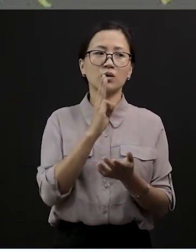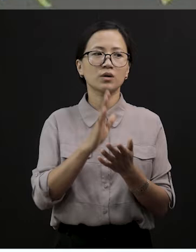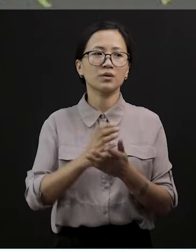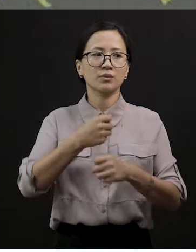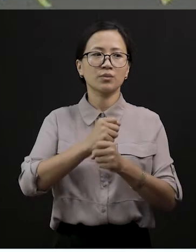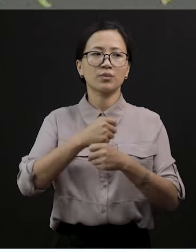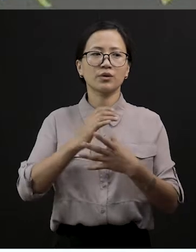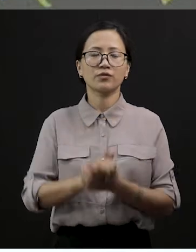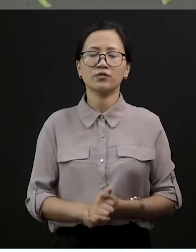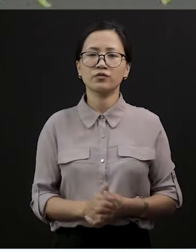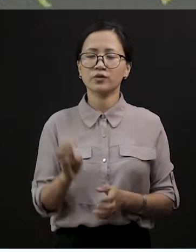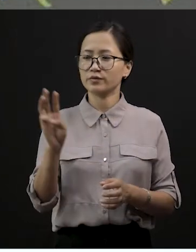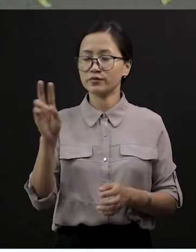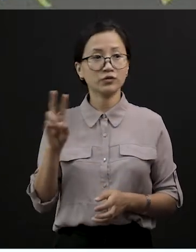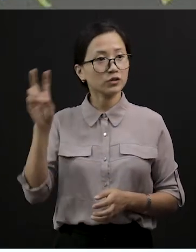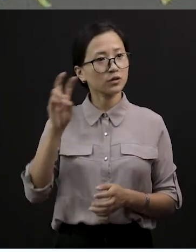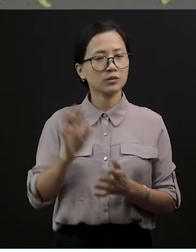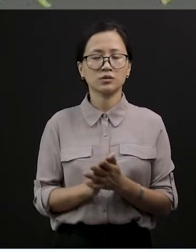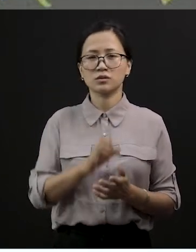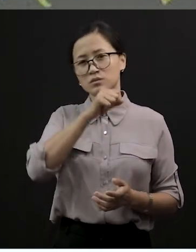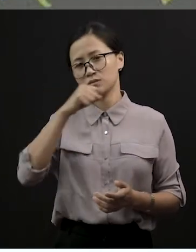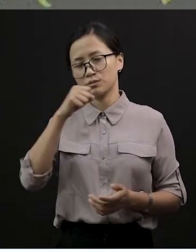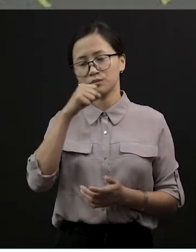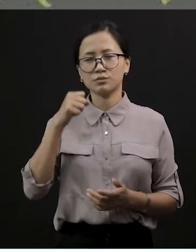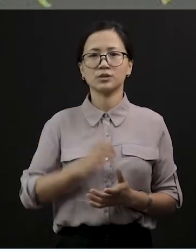vegetables or meat. See, soup,